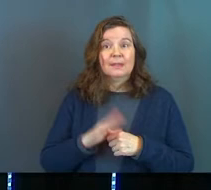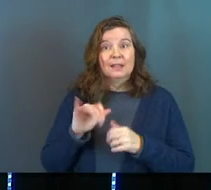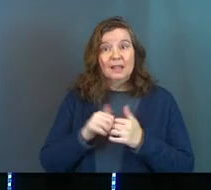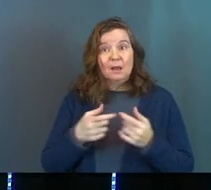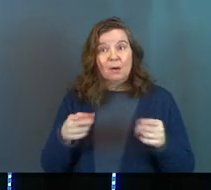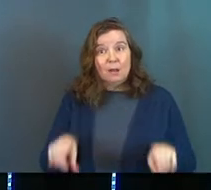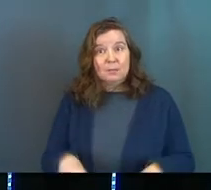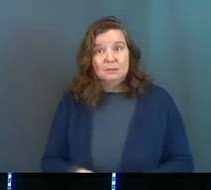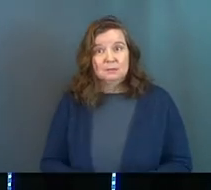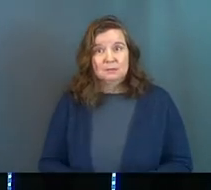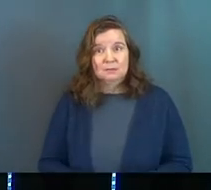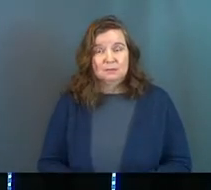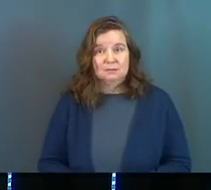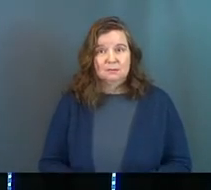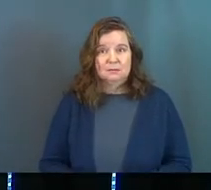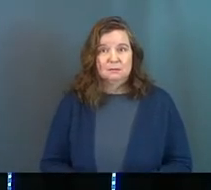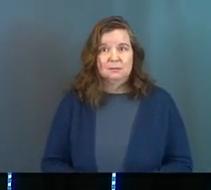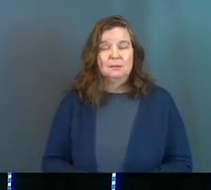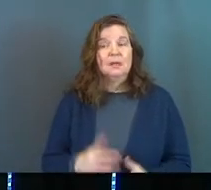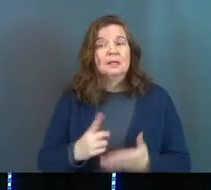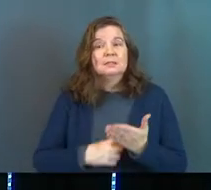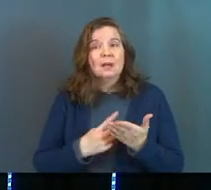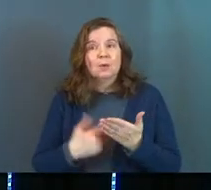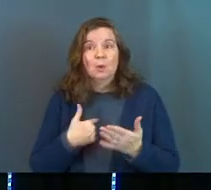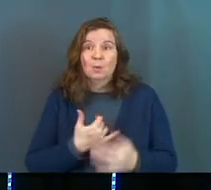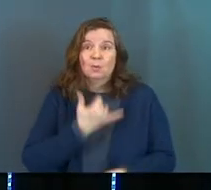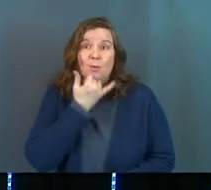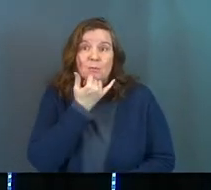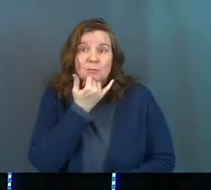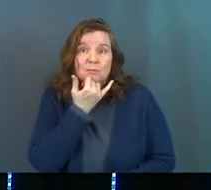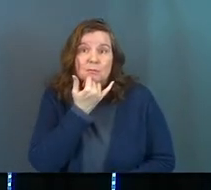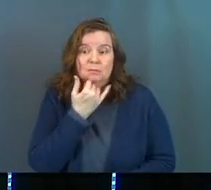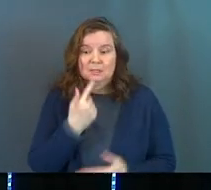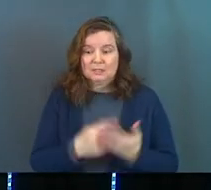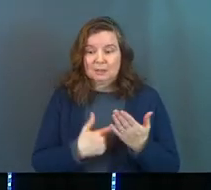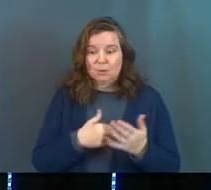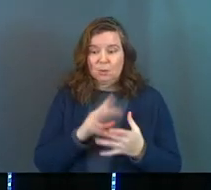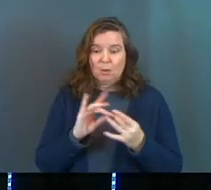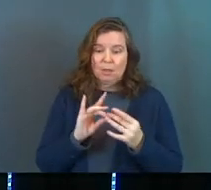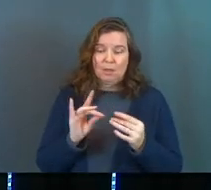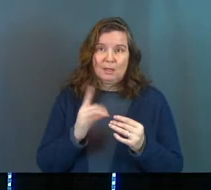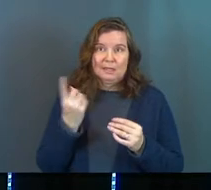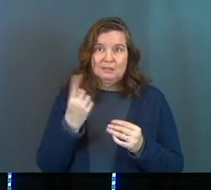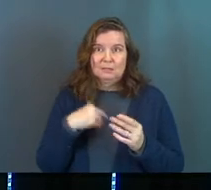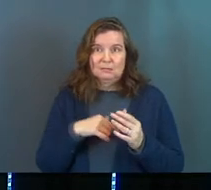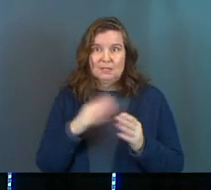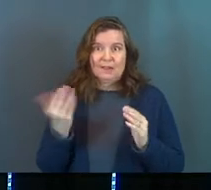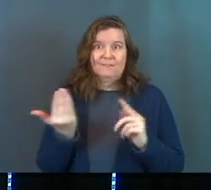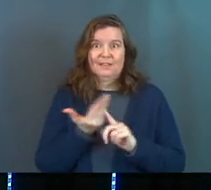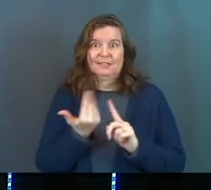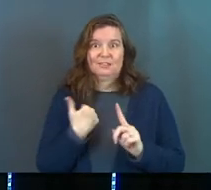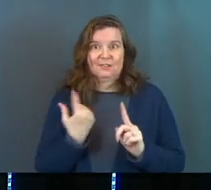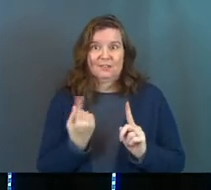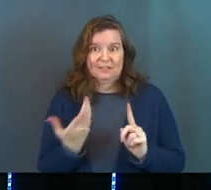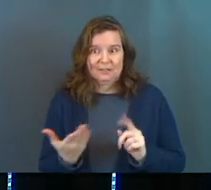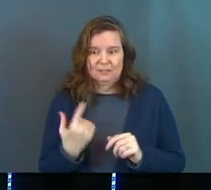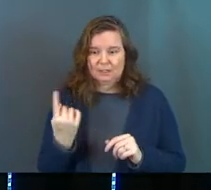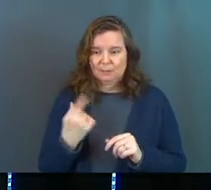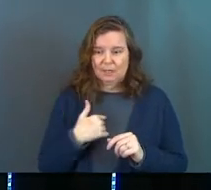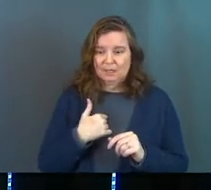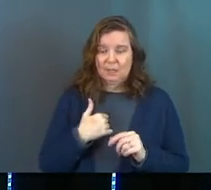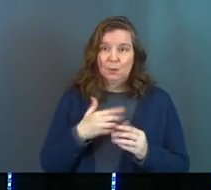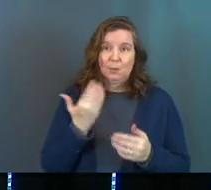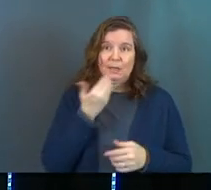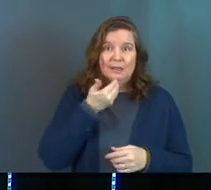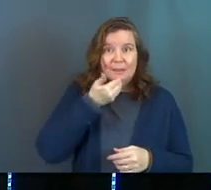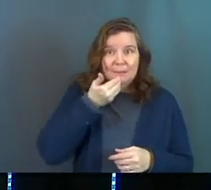That's how it happens. And sometimes we get it wrong. Sometimes we talk ourselves into stuff, too. Sometimes it was